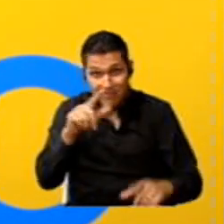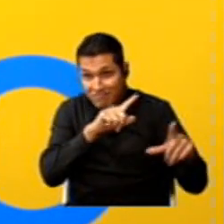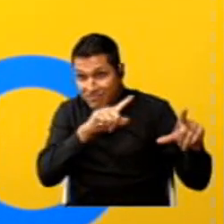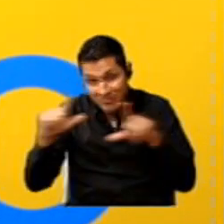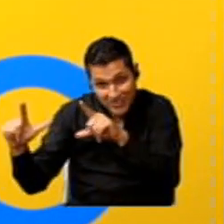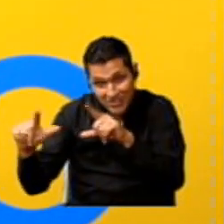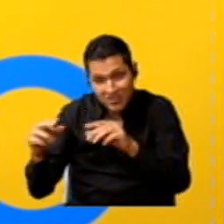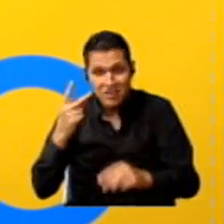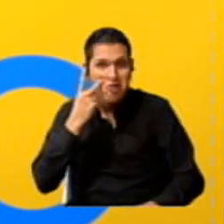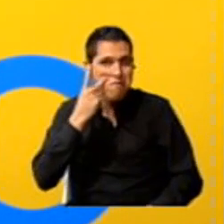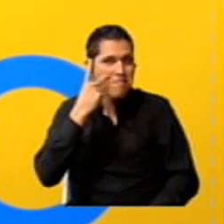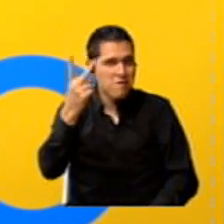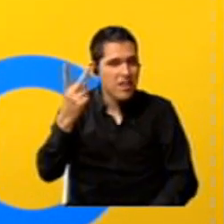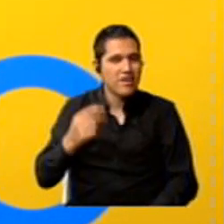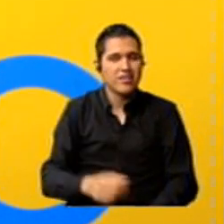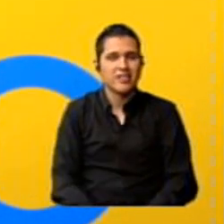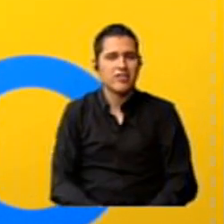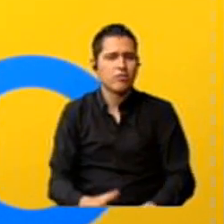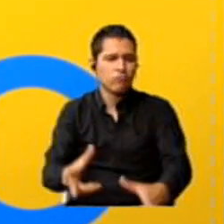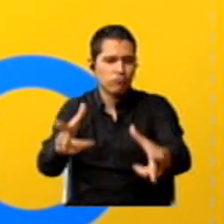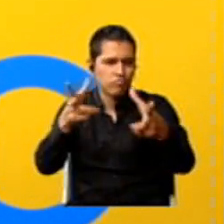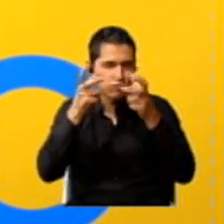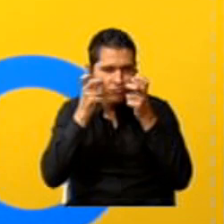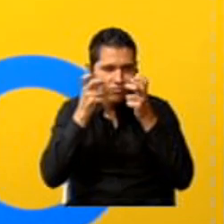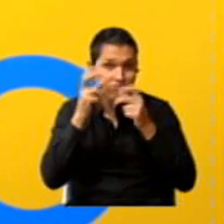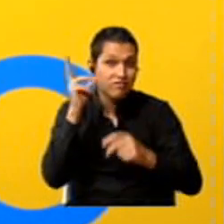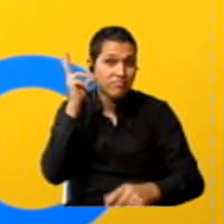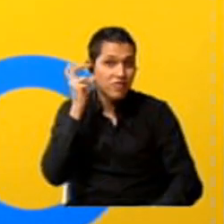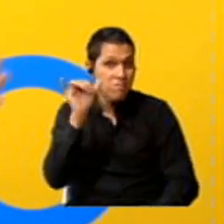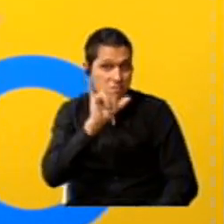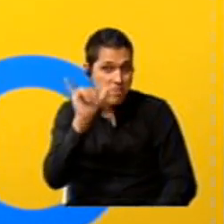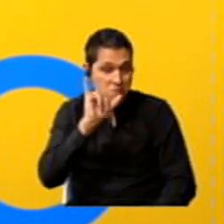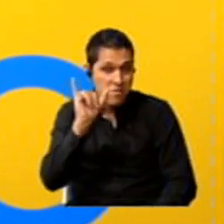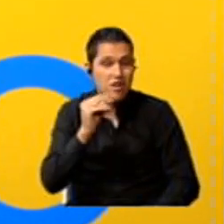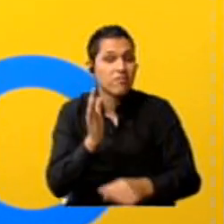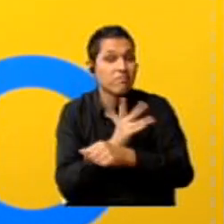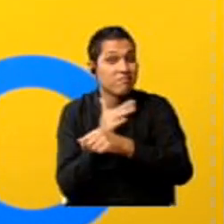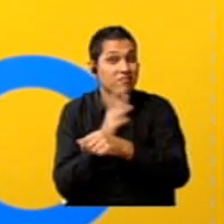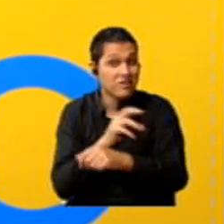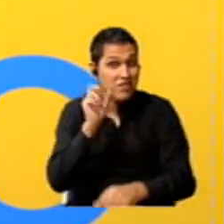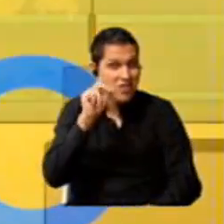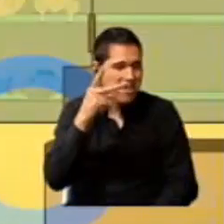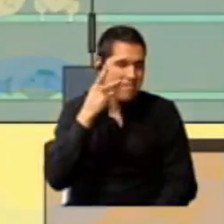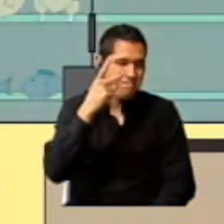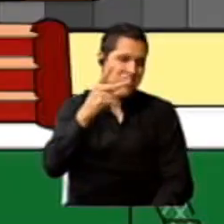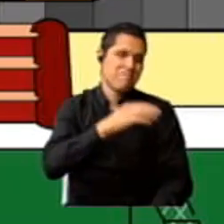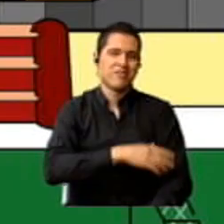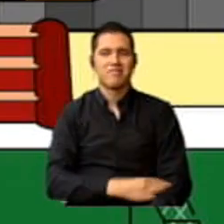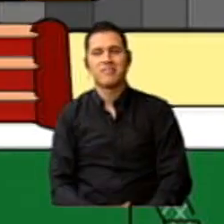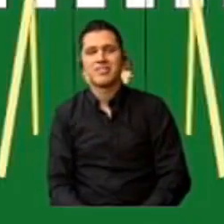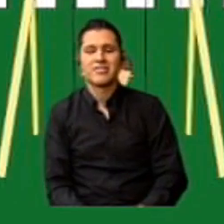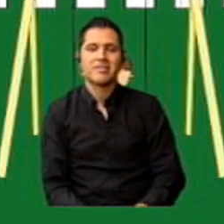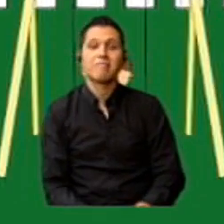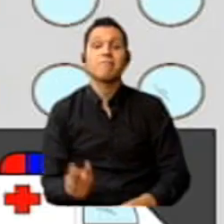Let's watch and listen to the song. Let's go.